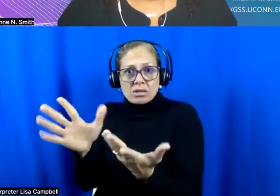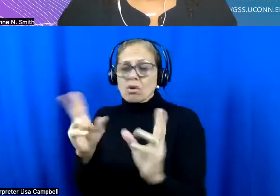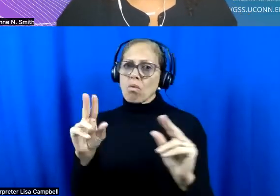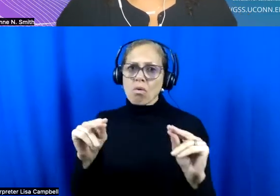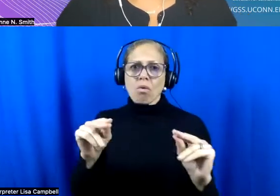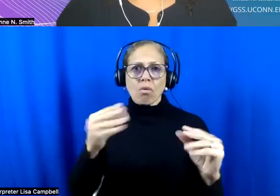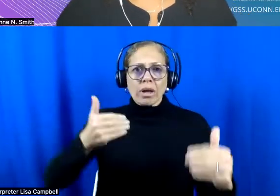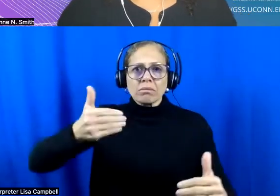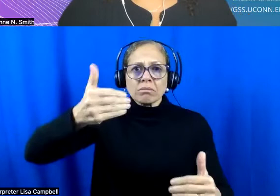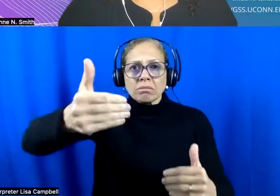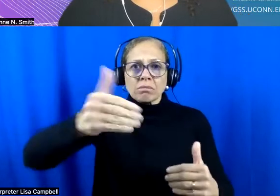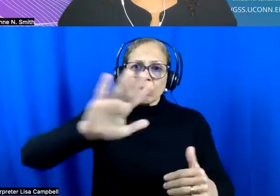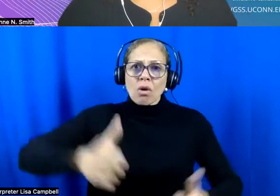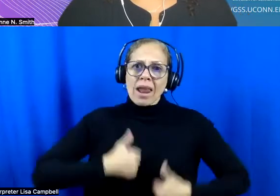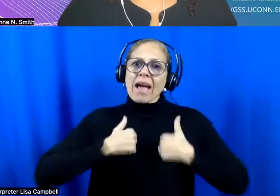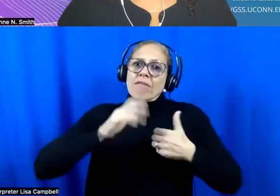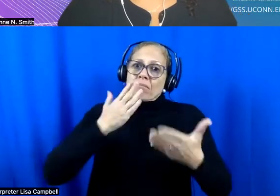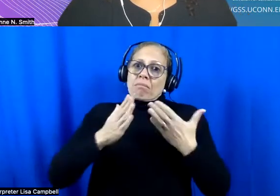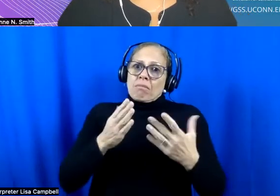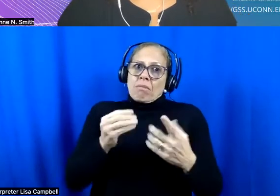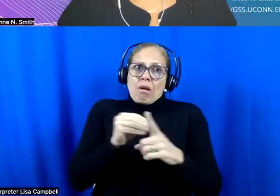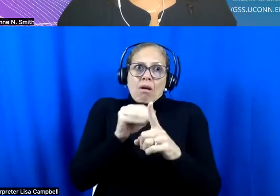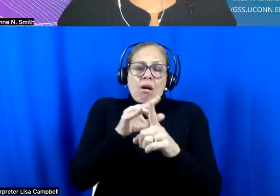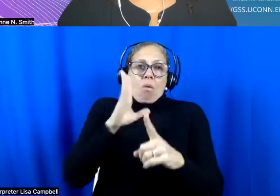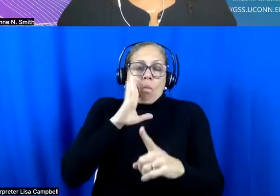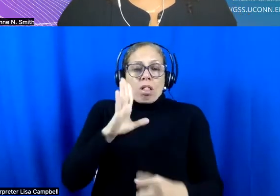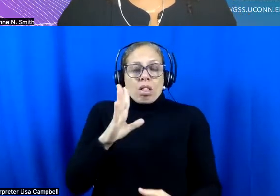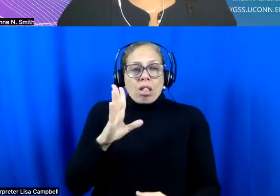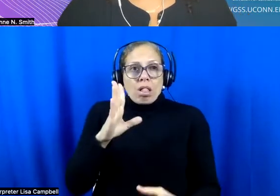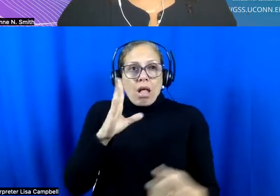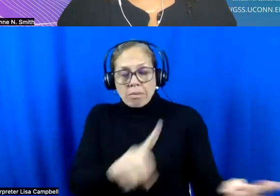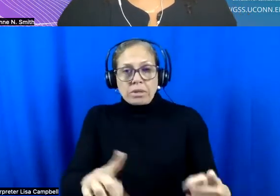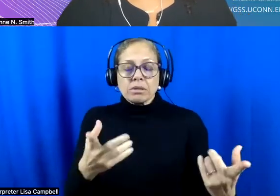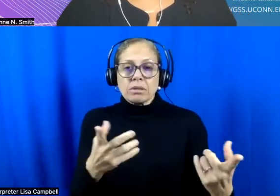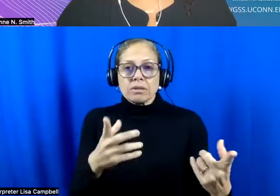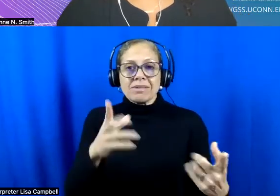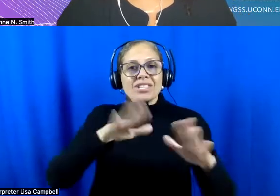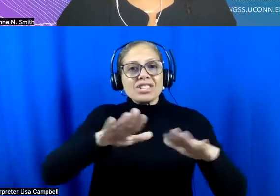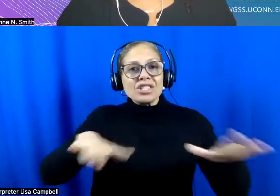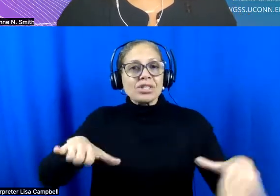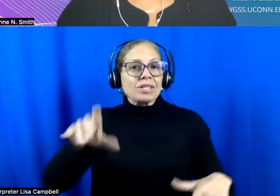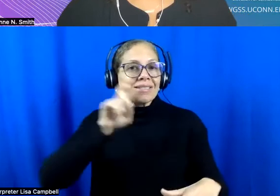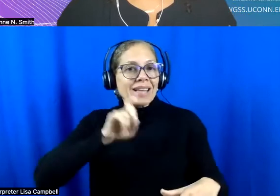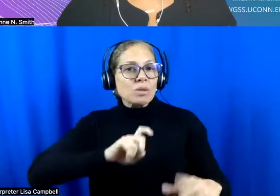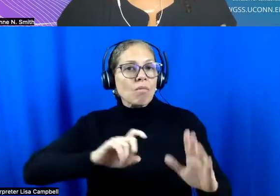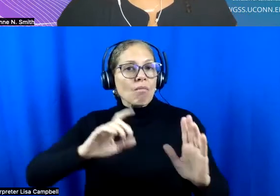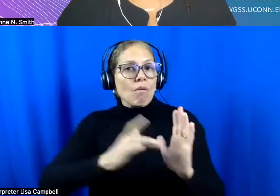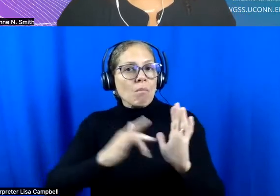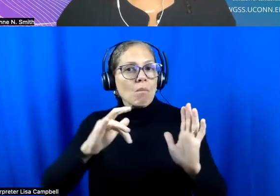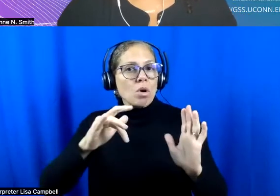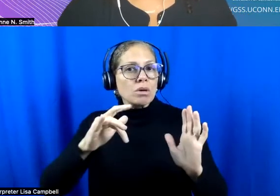reasons. I think, you know, child sexual abuse, like it literally